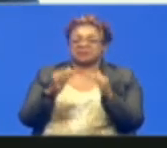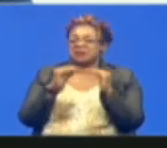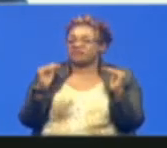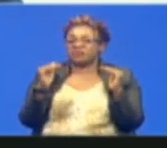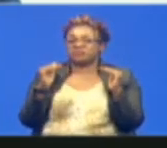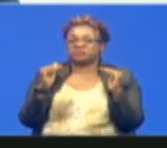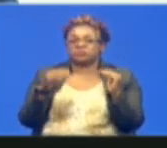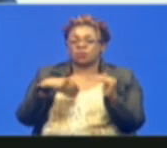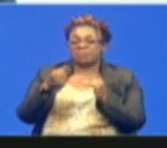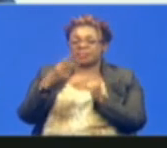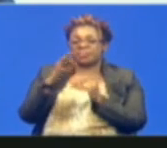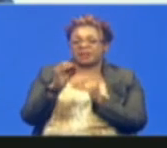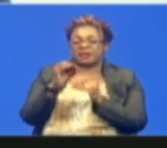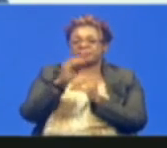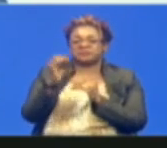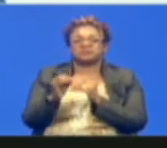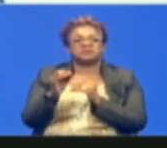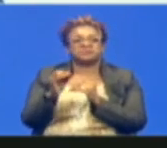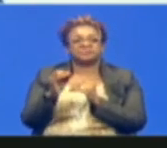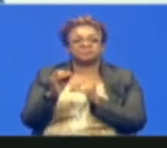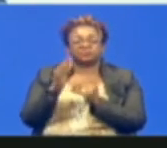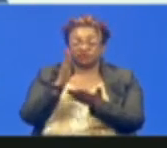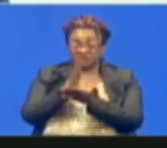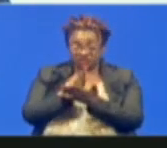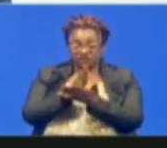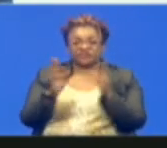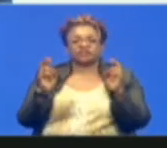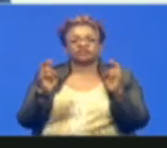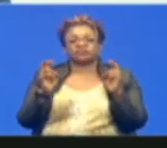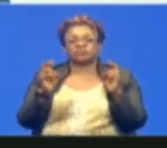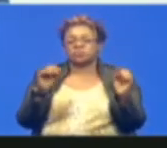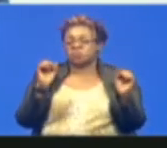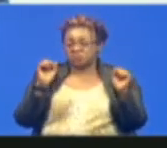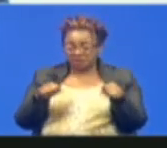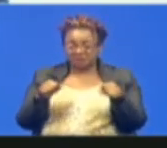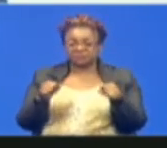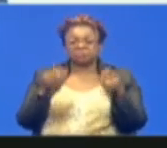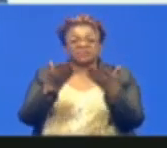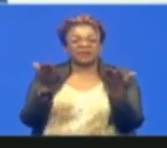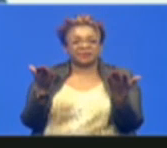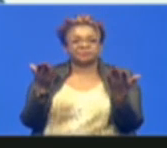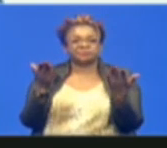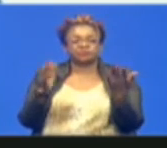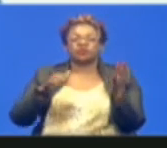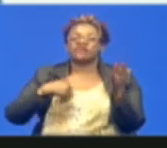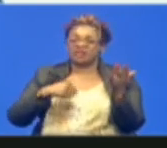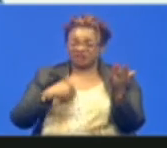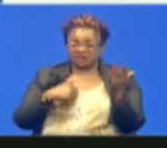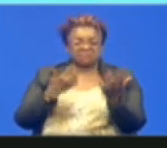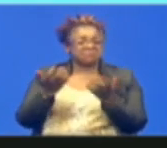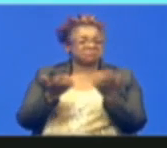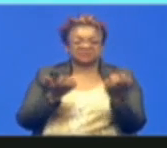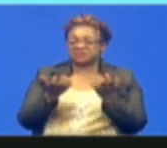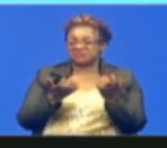pay 30% corporate tax. The reality of the matter is, you can walk in the streets, you will feel it. Businesses are